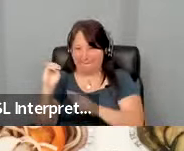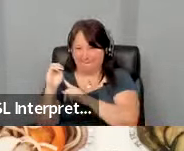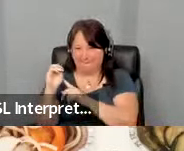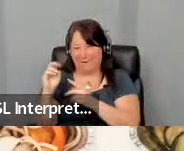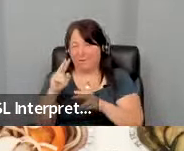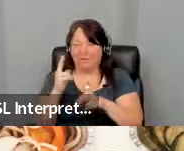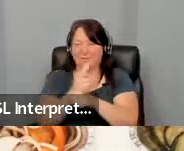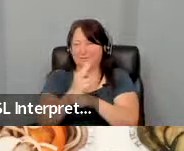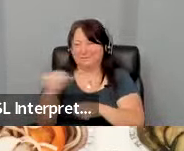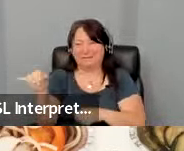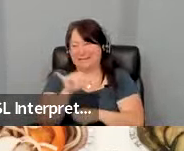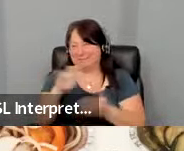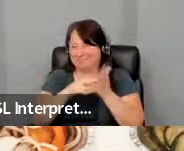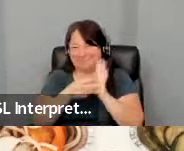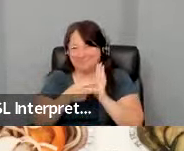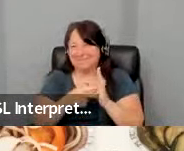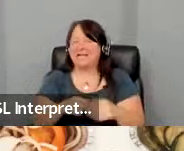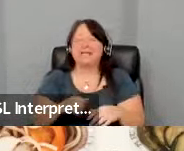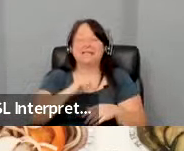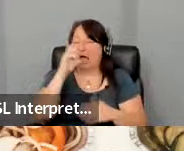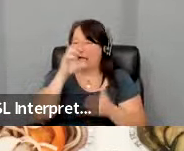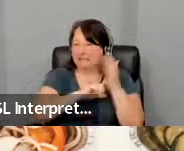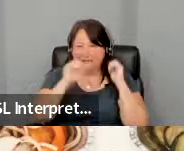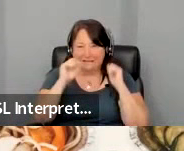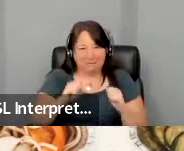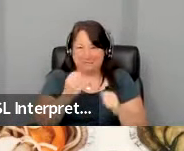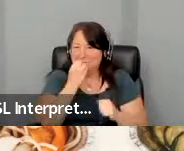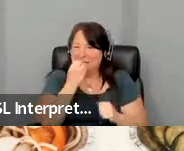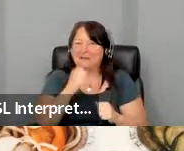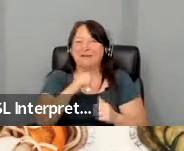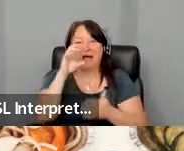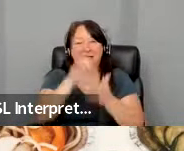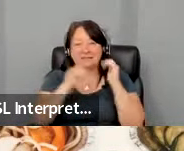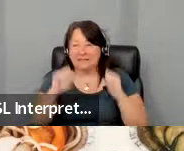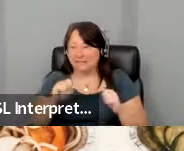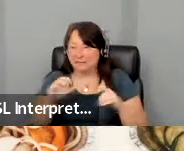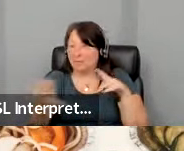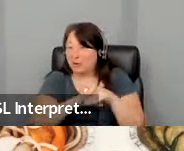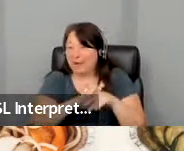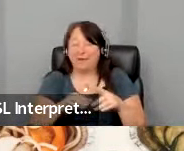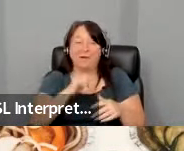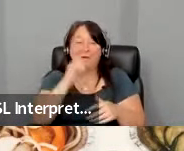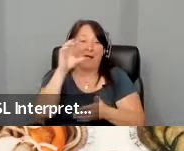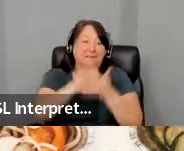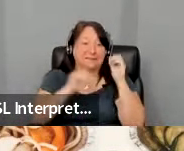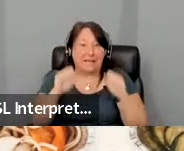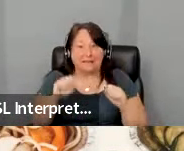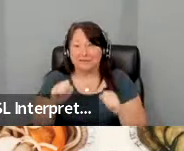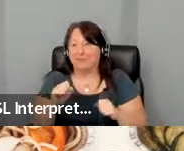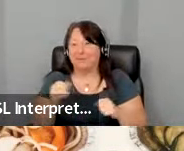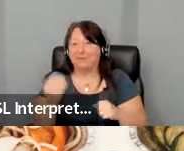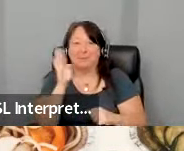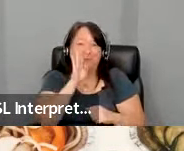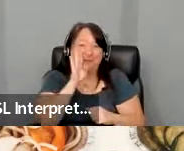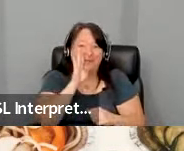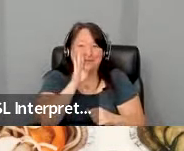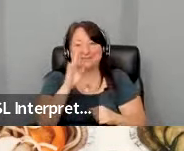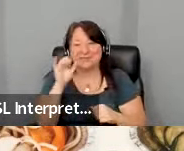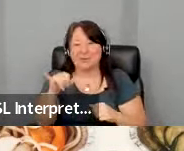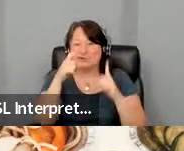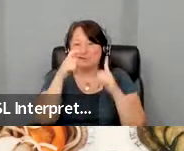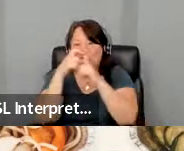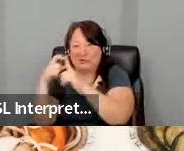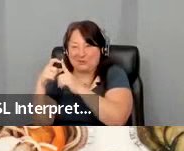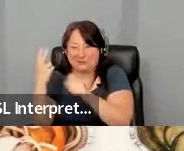It's a non-deductible meal or a non-deductible break or a non-deductible breakfast. All of those are used.